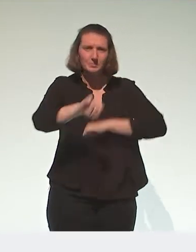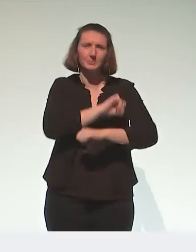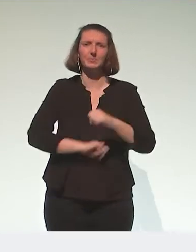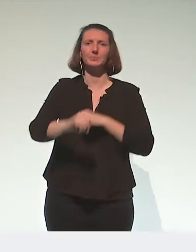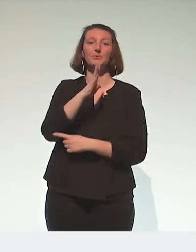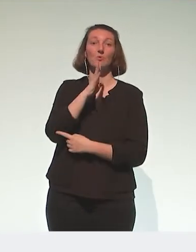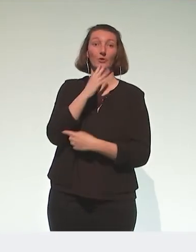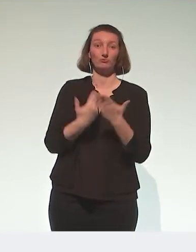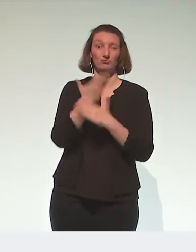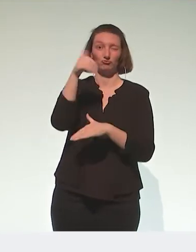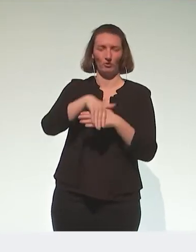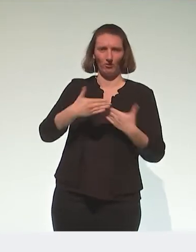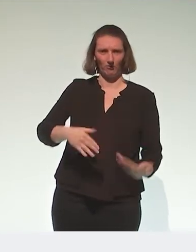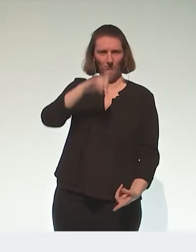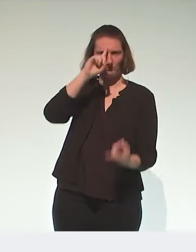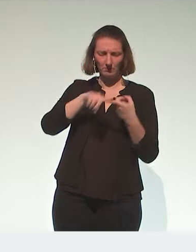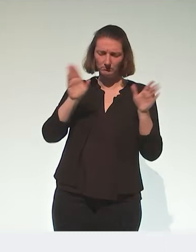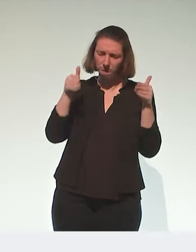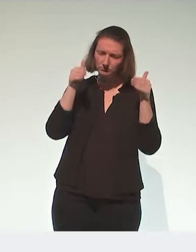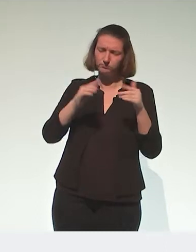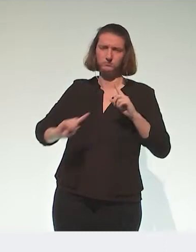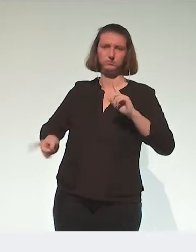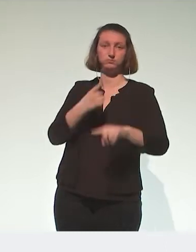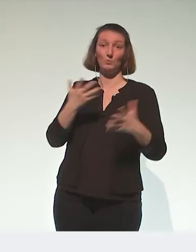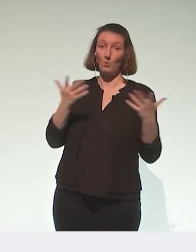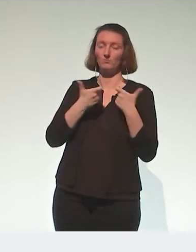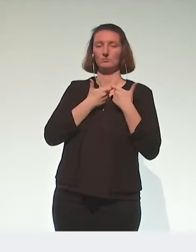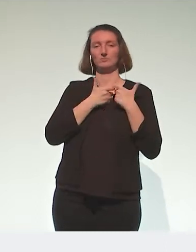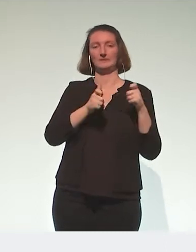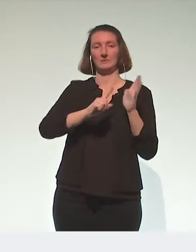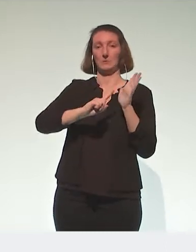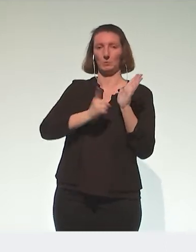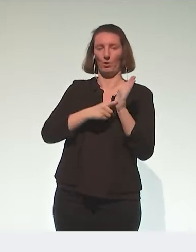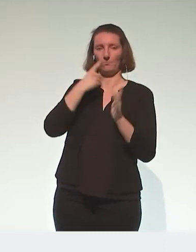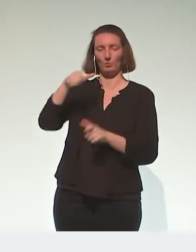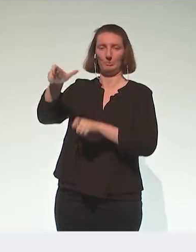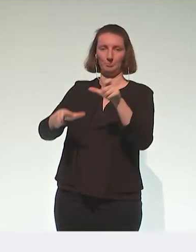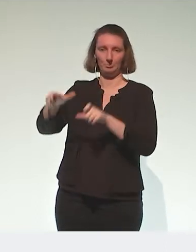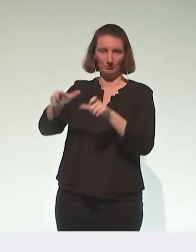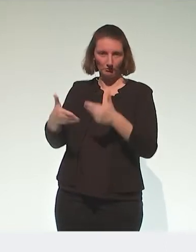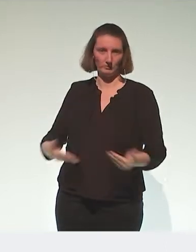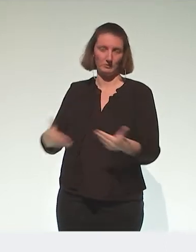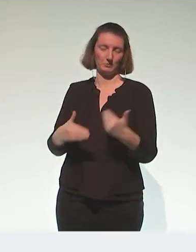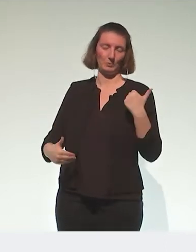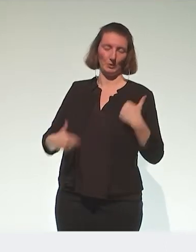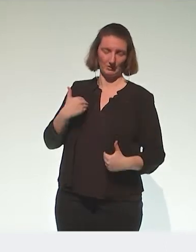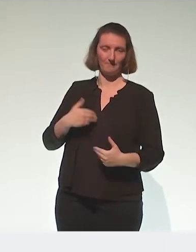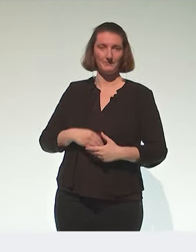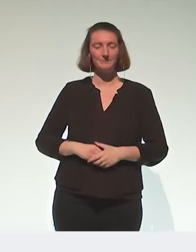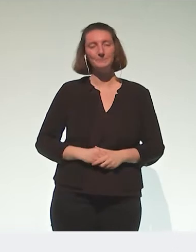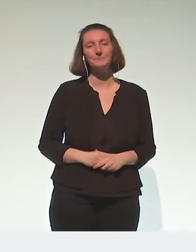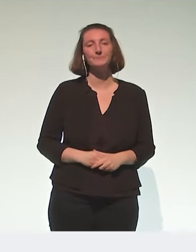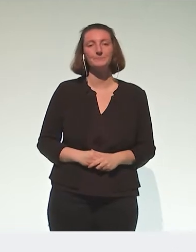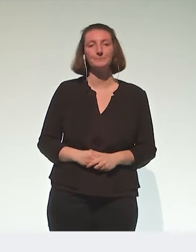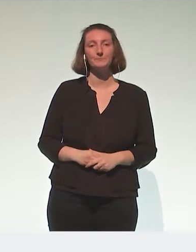you, Minister, for organizing this event on a key challenge. How do we make sure that persons